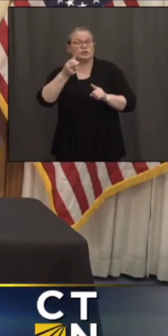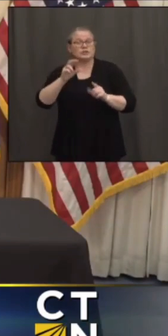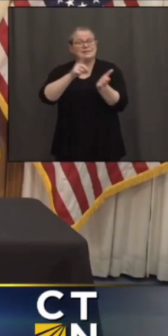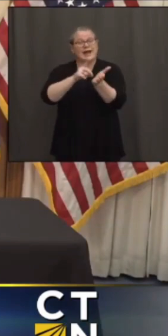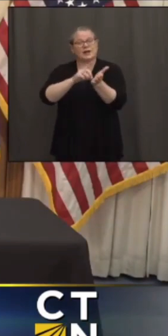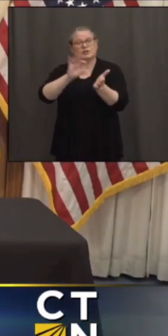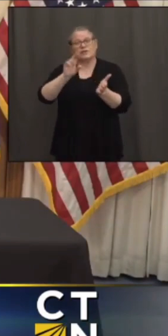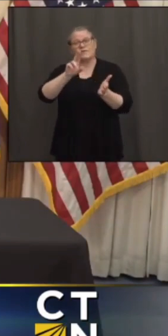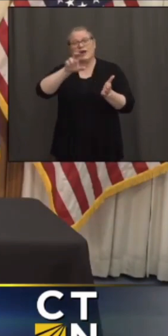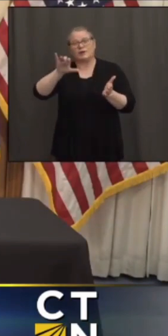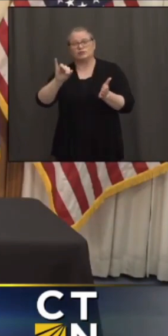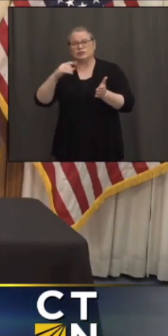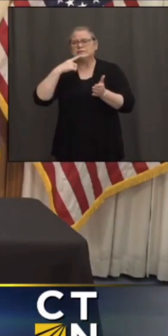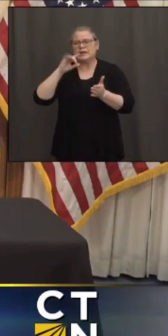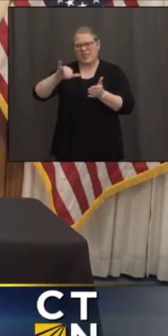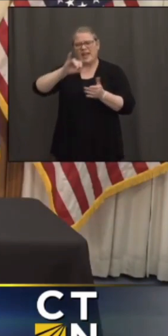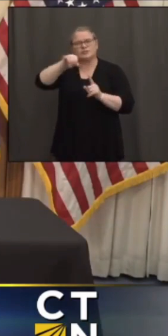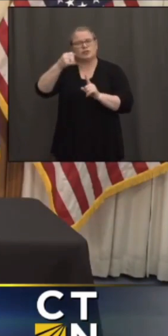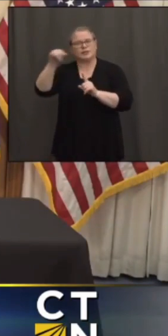Fox 61.